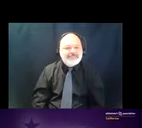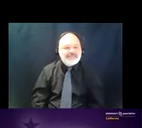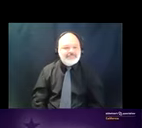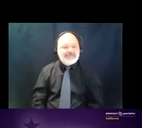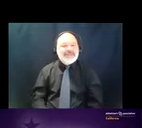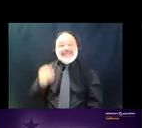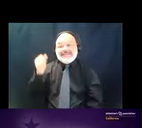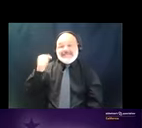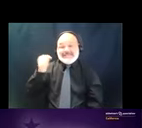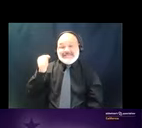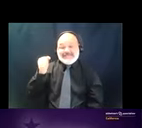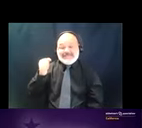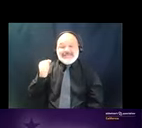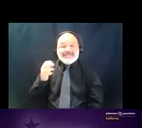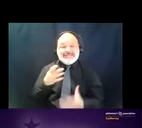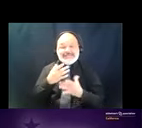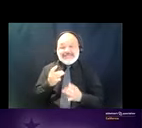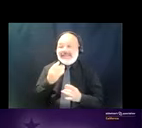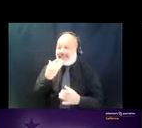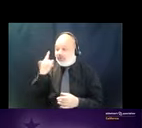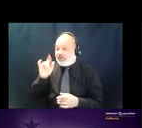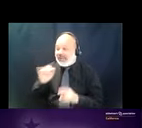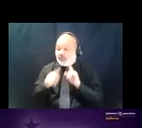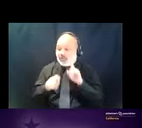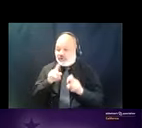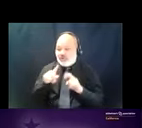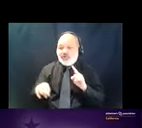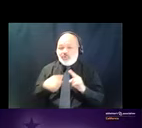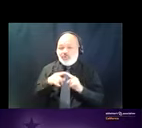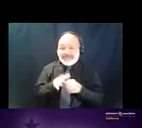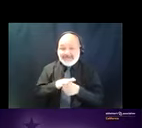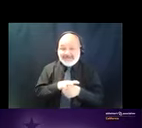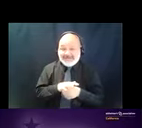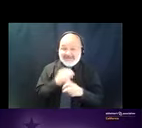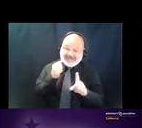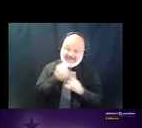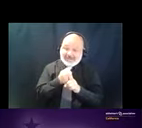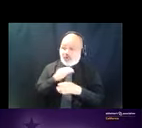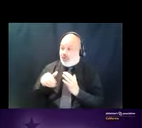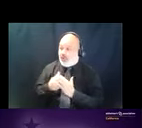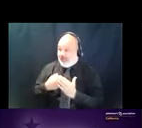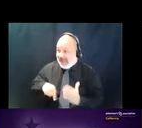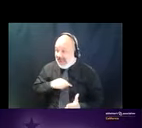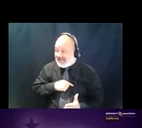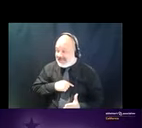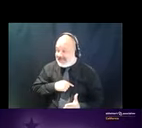So yes, it's very interesting. Thank you for that question, because when the pandemic hit us, all of us,